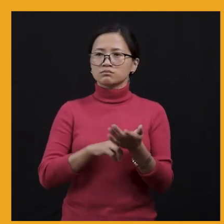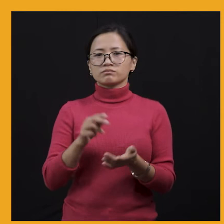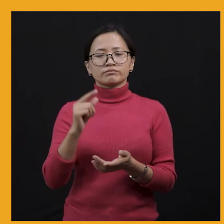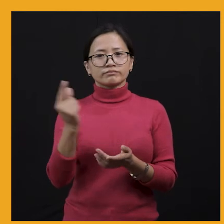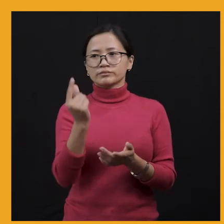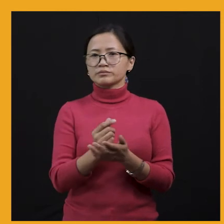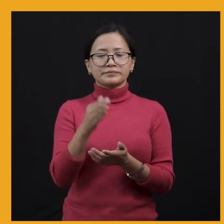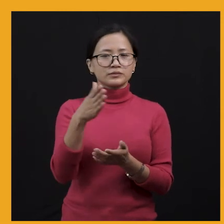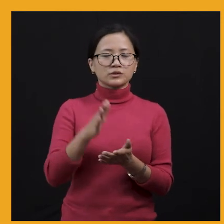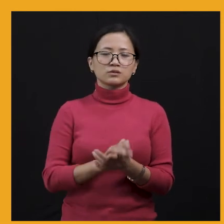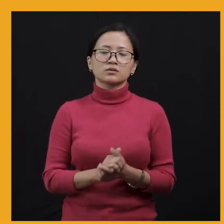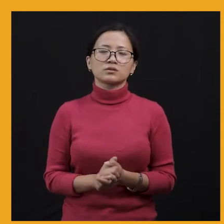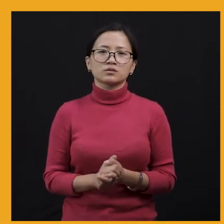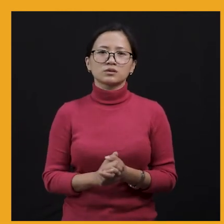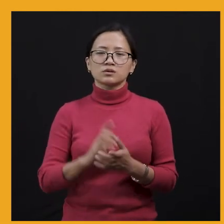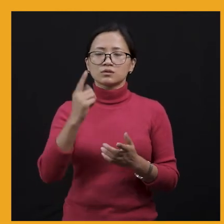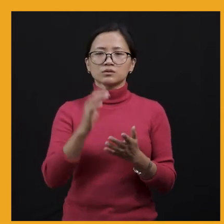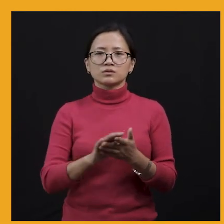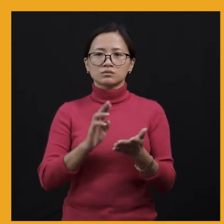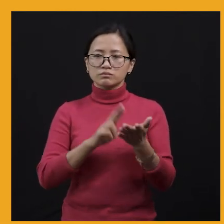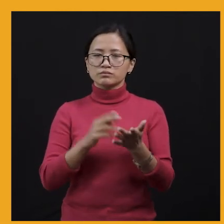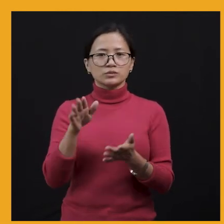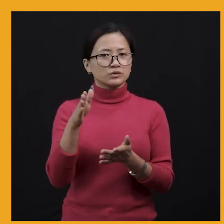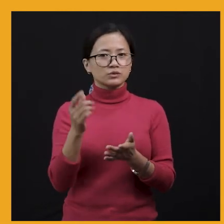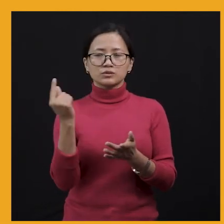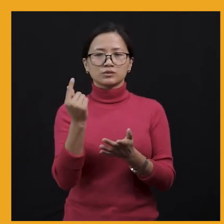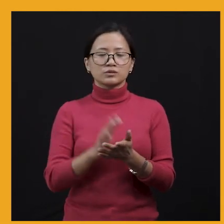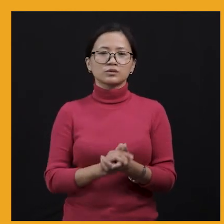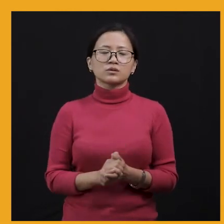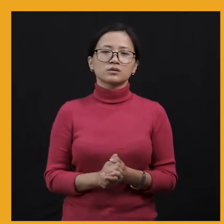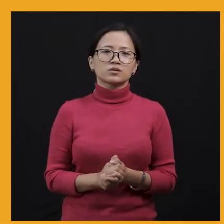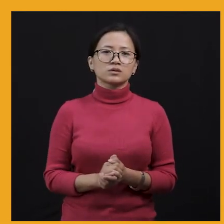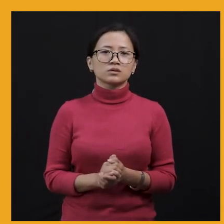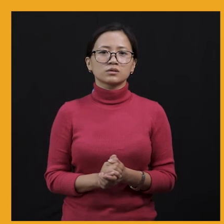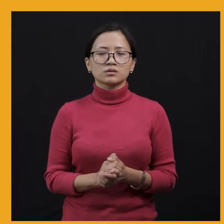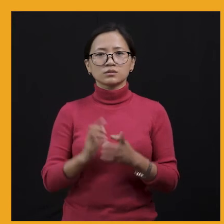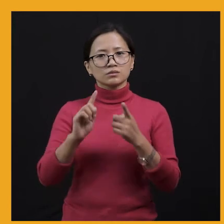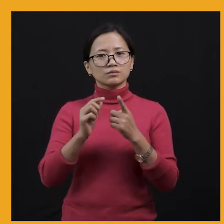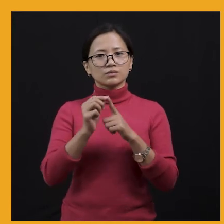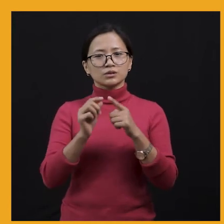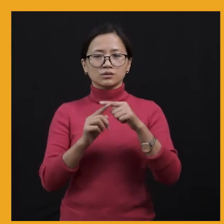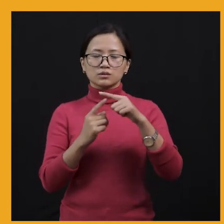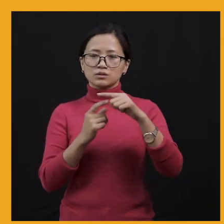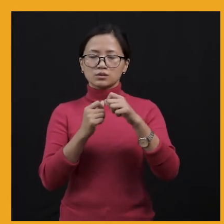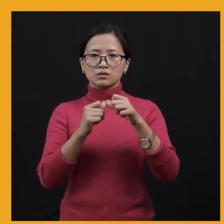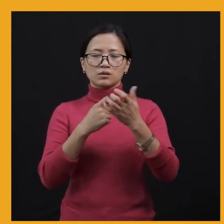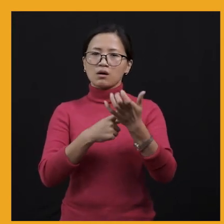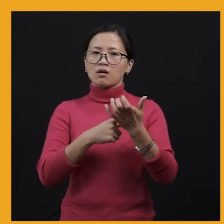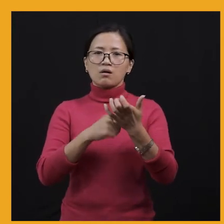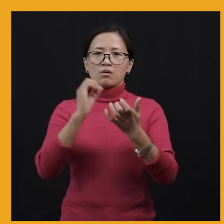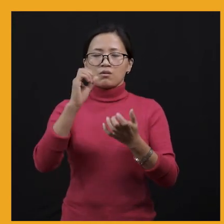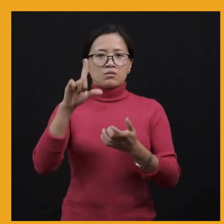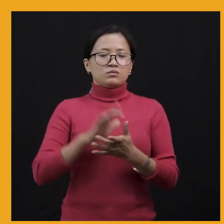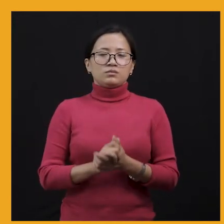Now, one example of non-renewable natural resources is petrol, right? If it is used